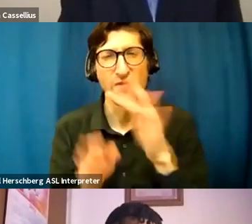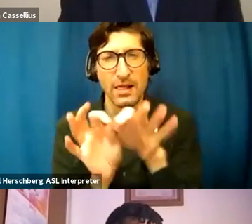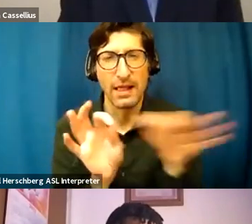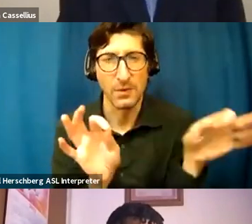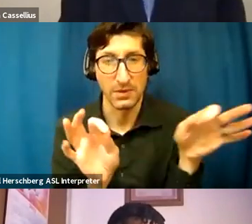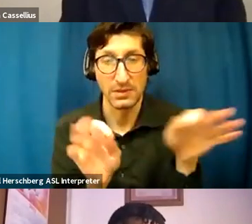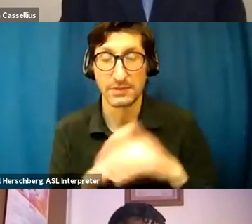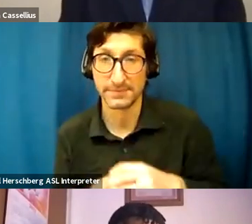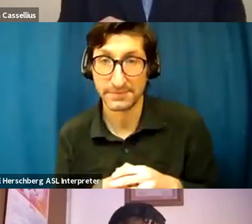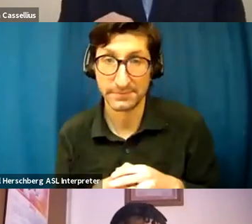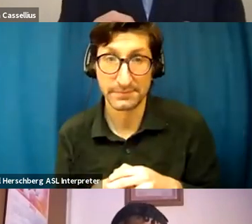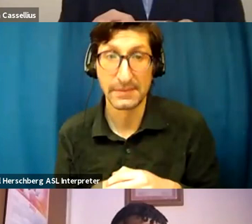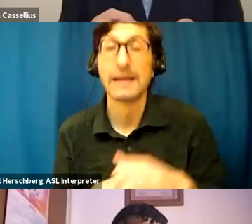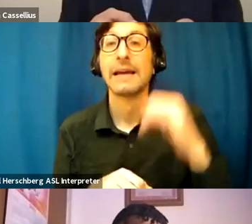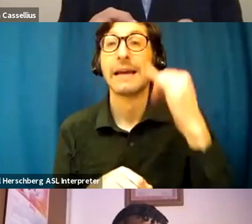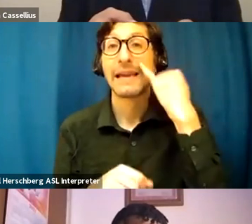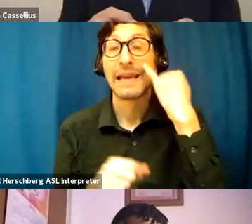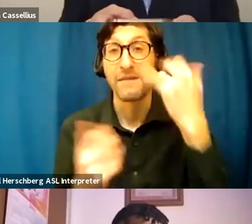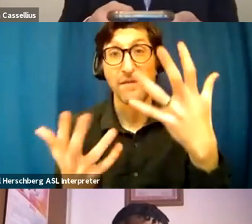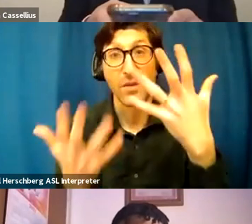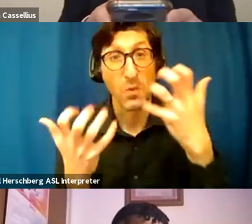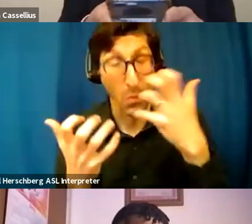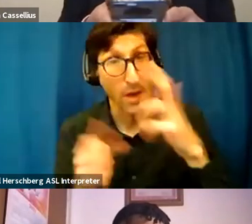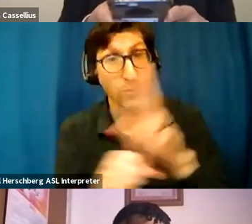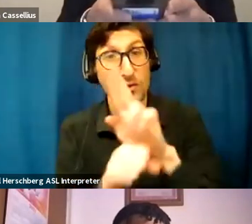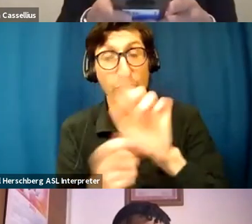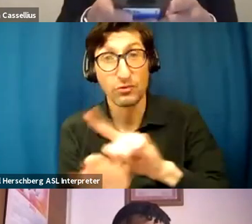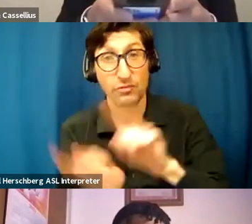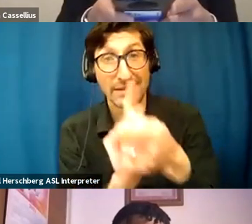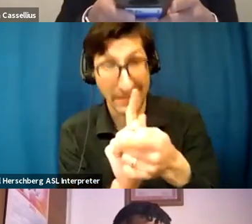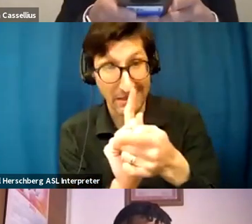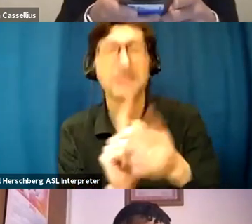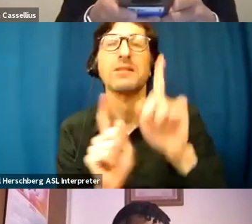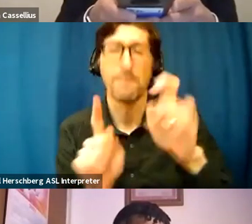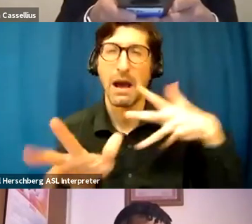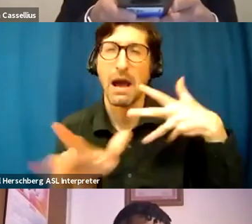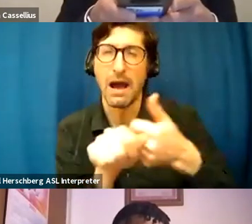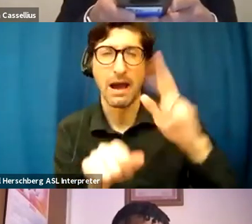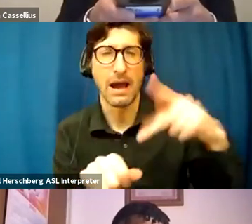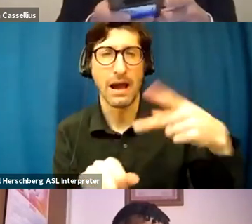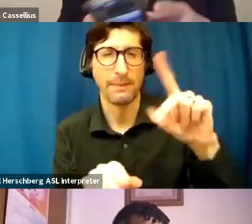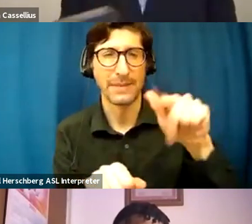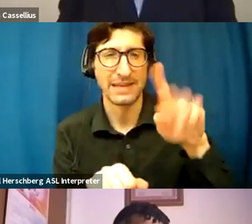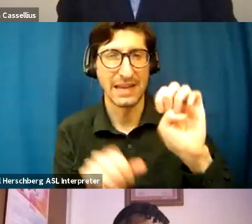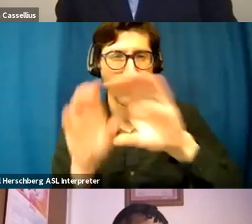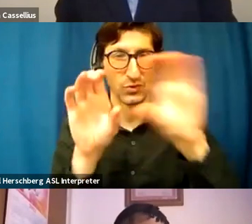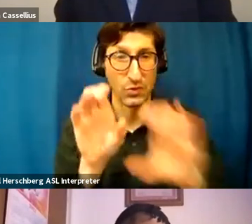In order to access this feature, you have to update to the latest version of Zoom, and you can find that by